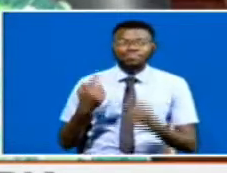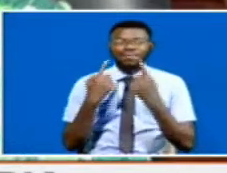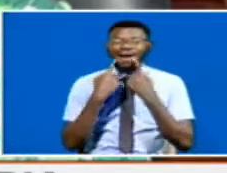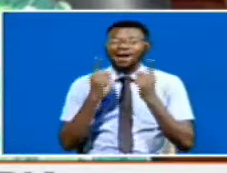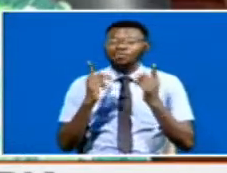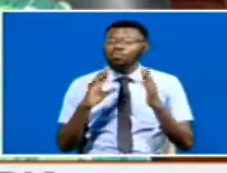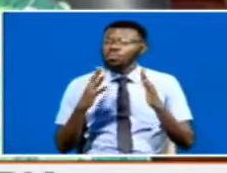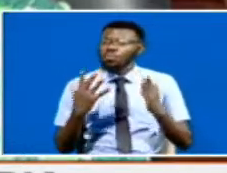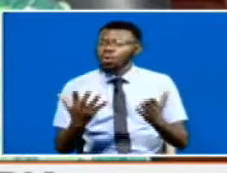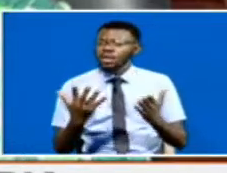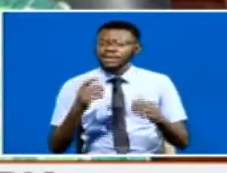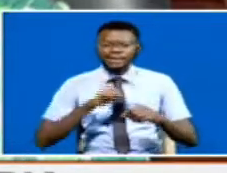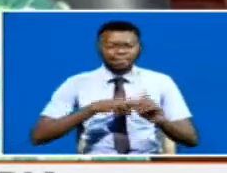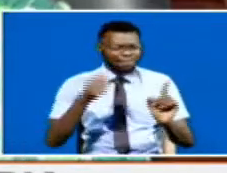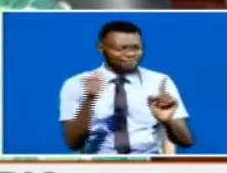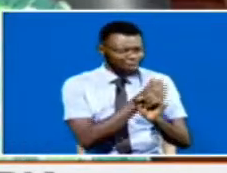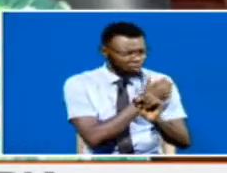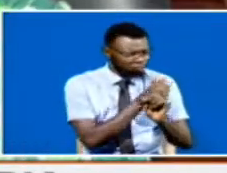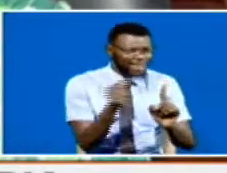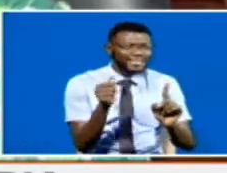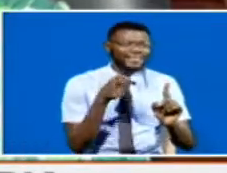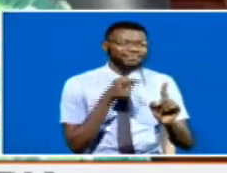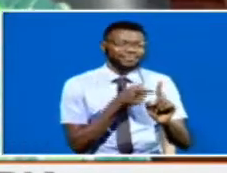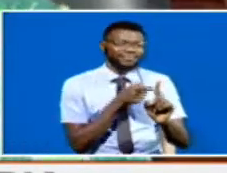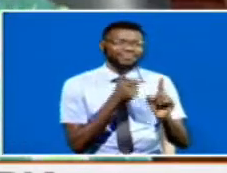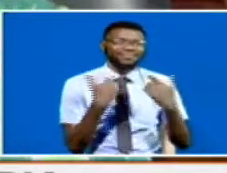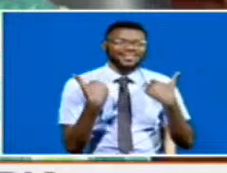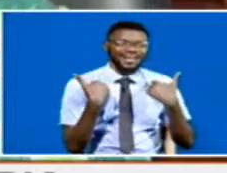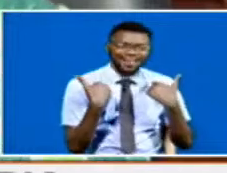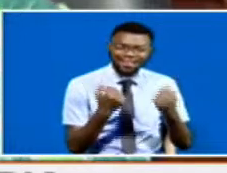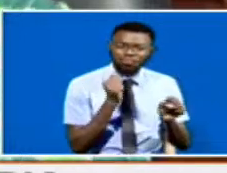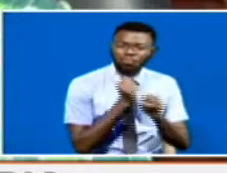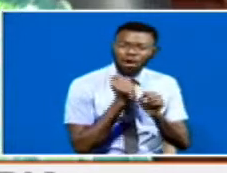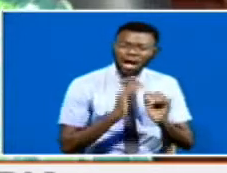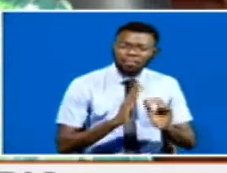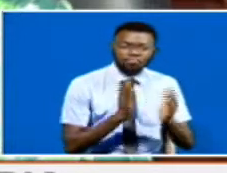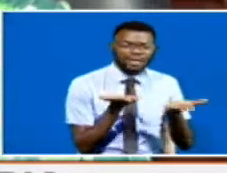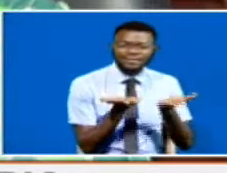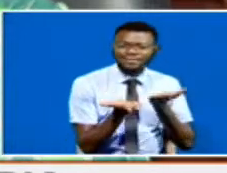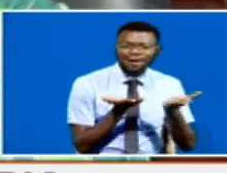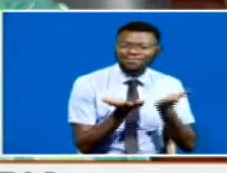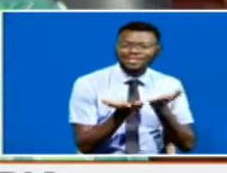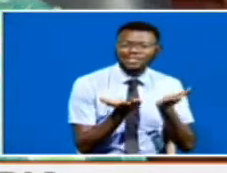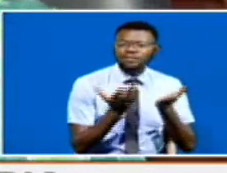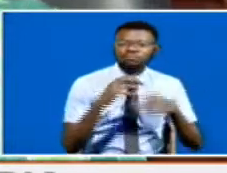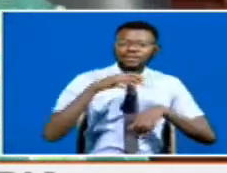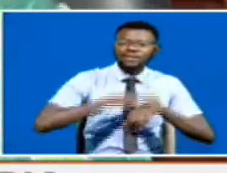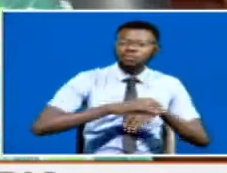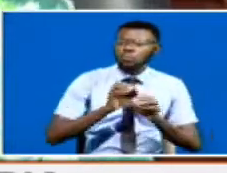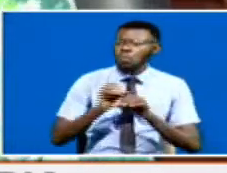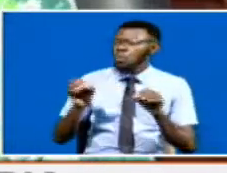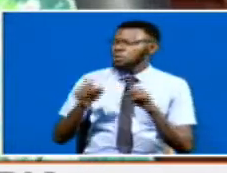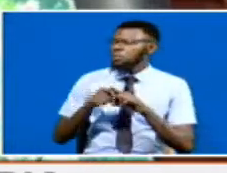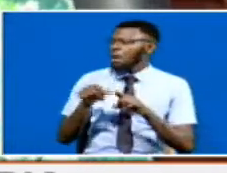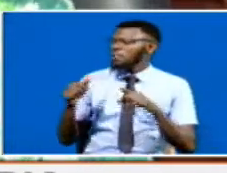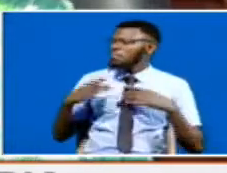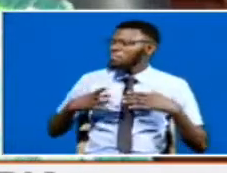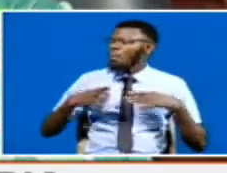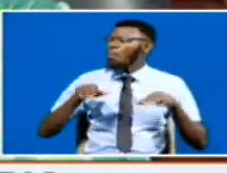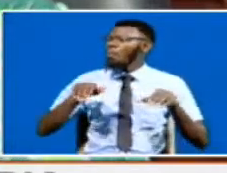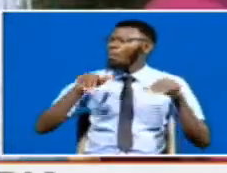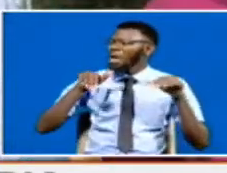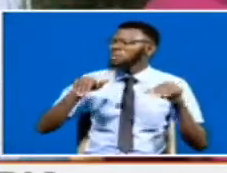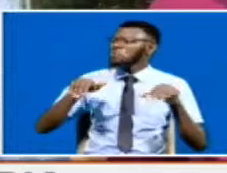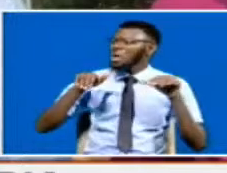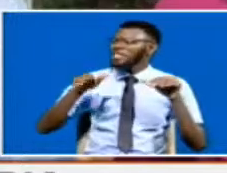you are violent on a health worker, you do not just delay your own services, but you delay services for other patients who will be waiting for